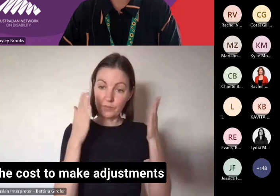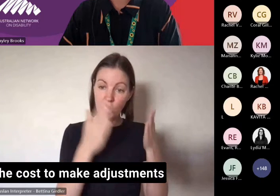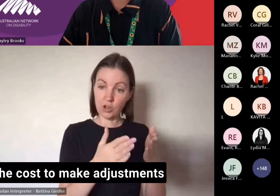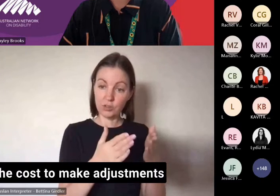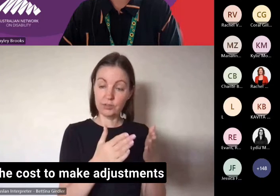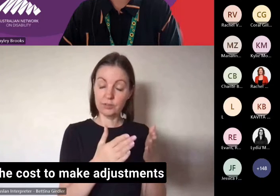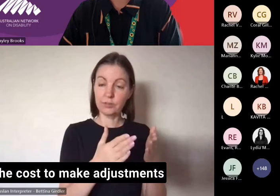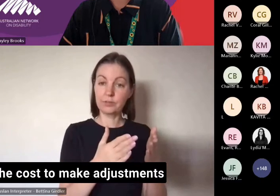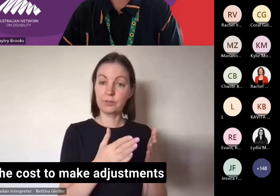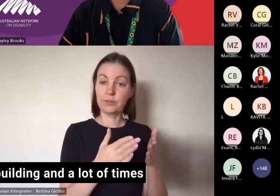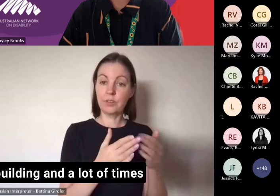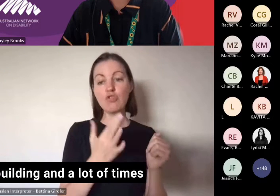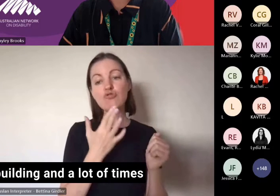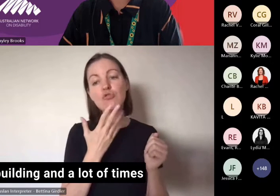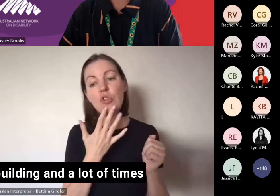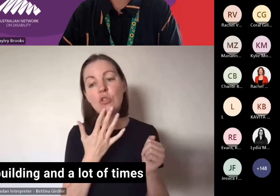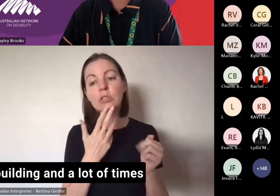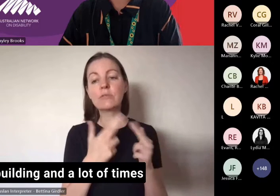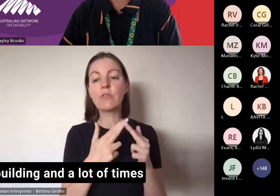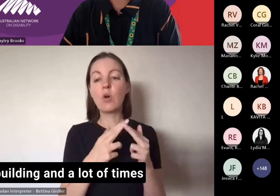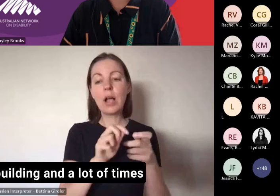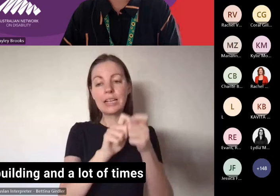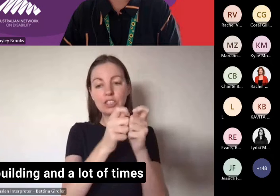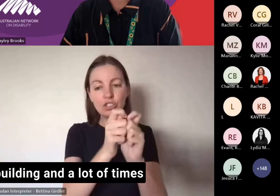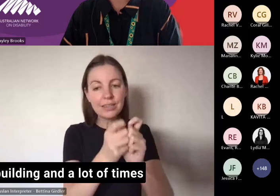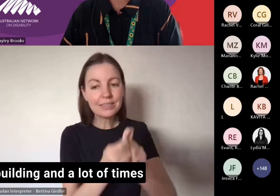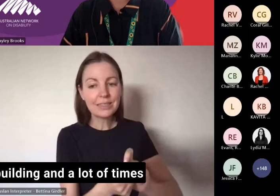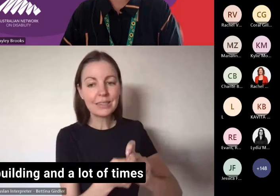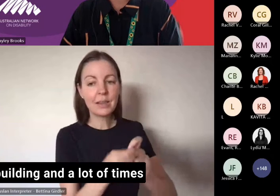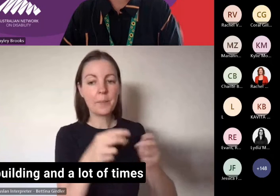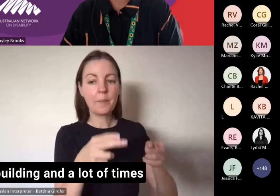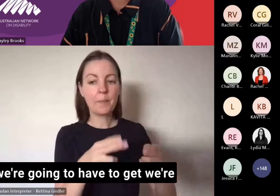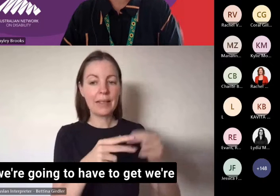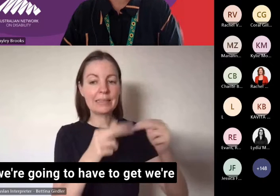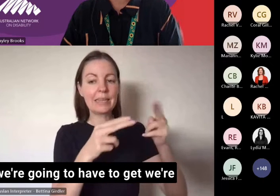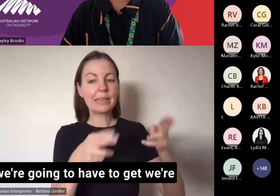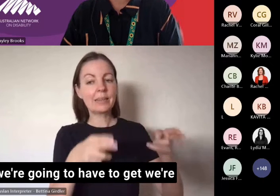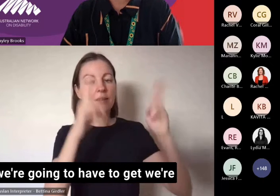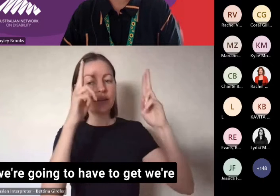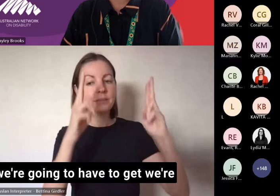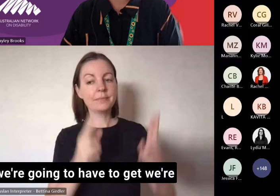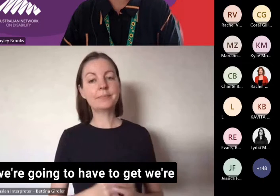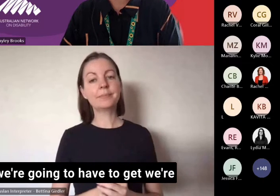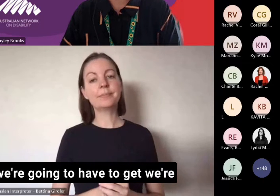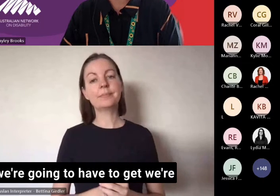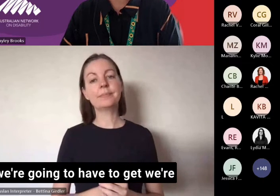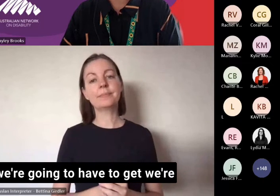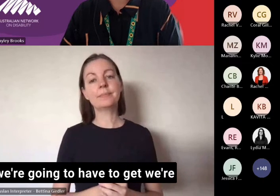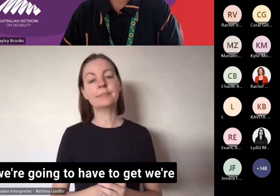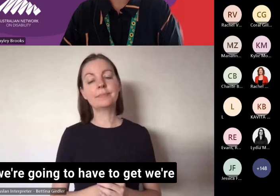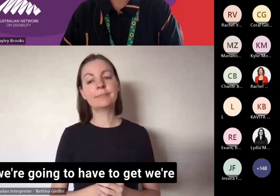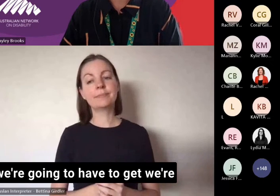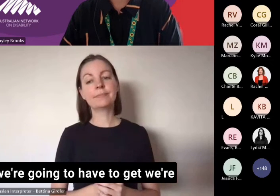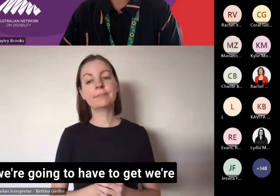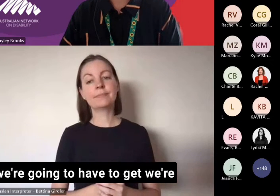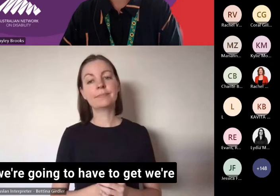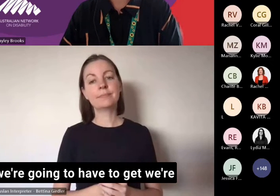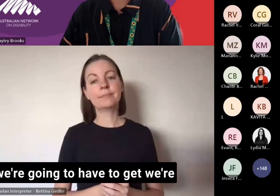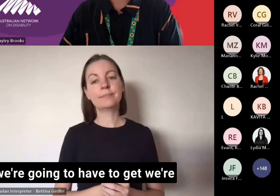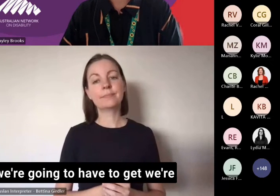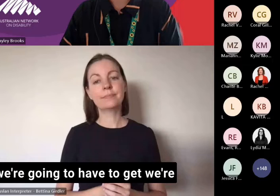the cost to make adjustments in terms of the building. And a lot of times it's considered, we're going to have to,